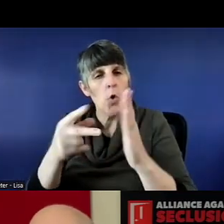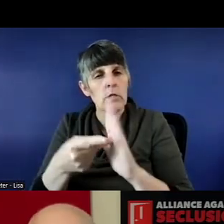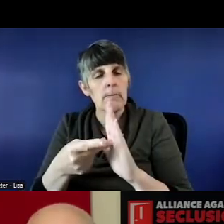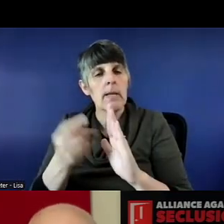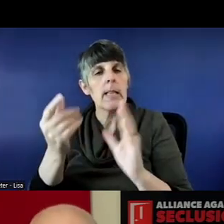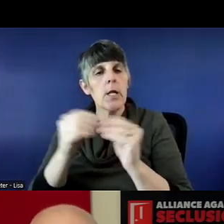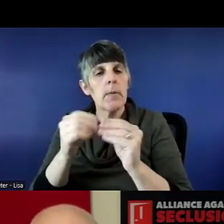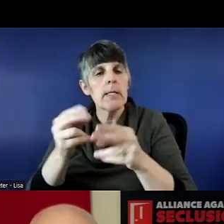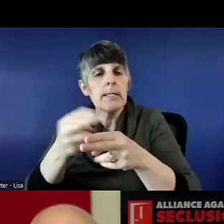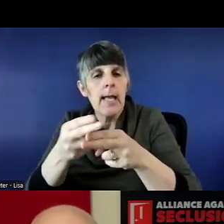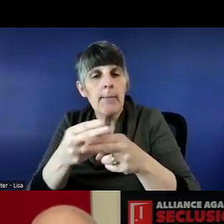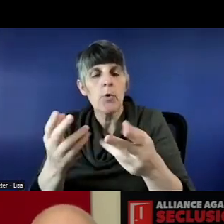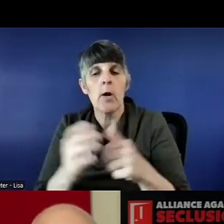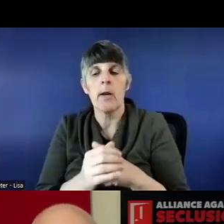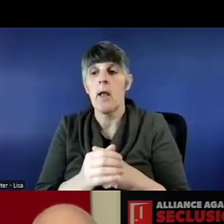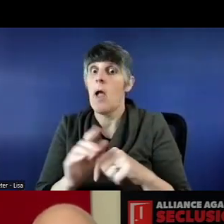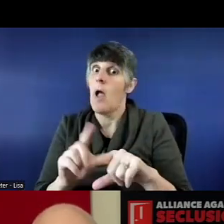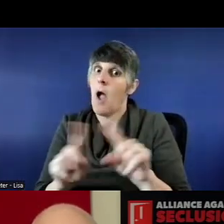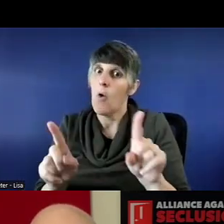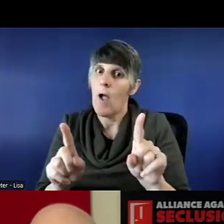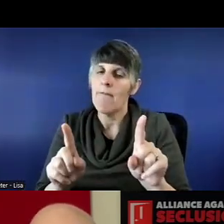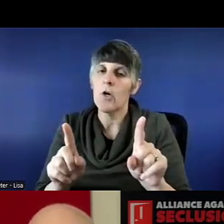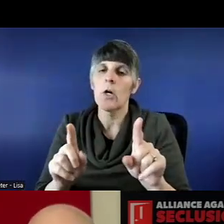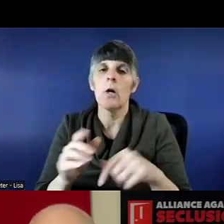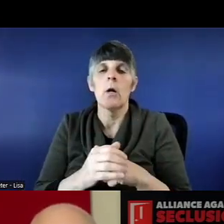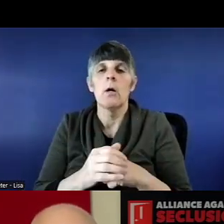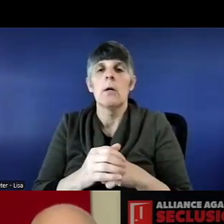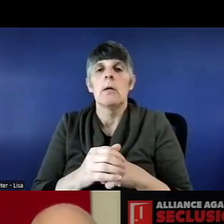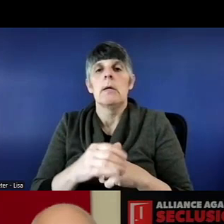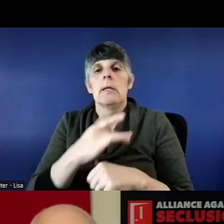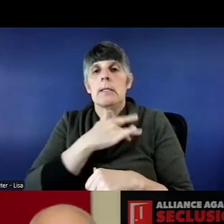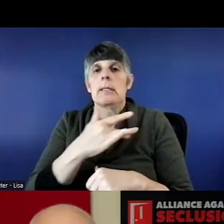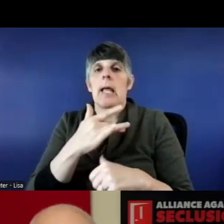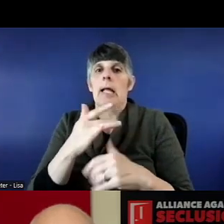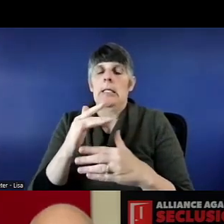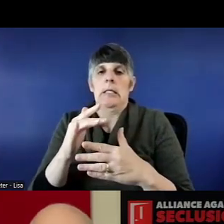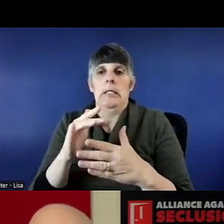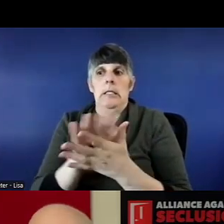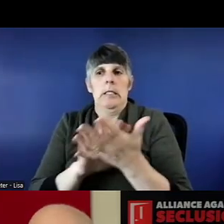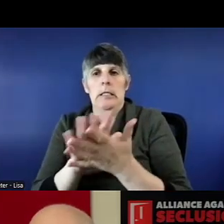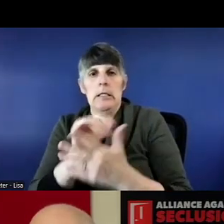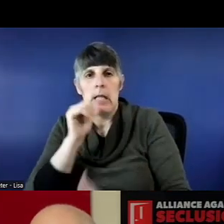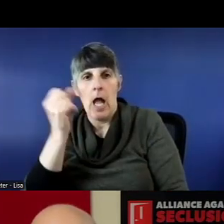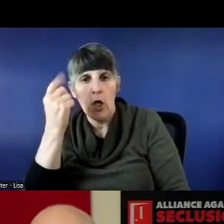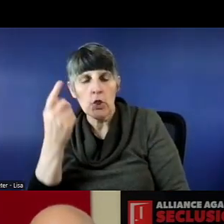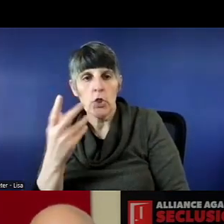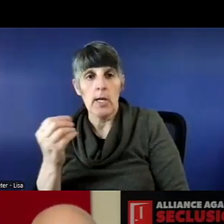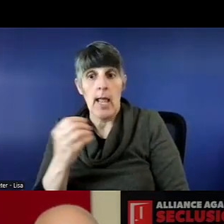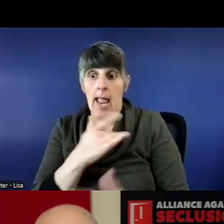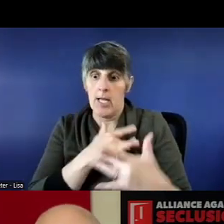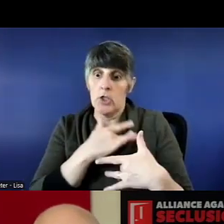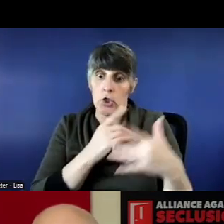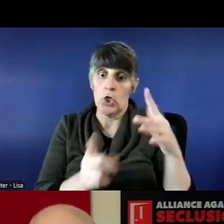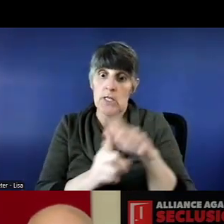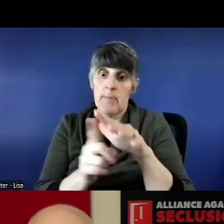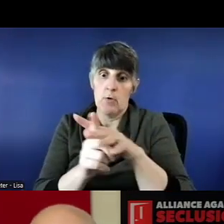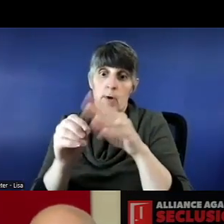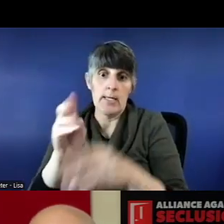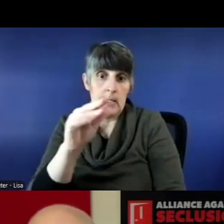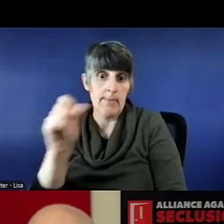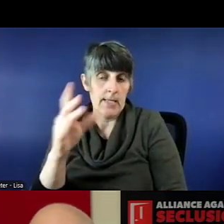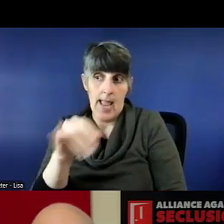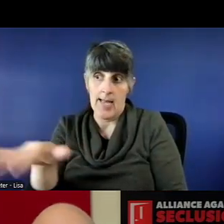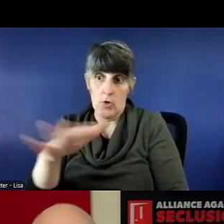more temporary. However, the lines often become somewhat blurred, and concerns have been raised in Massachusetts and